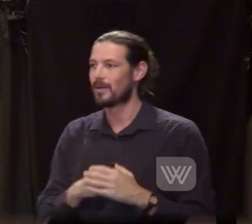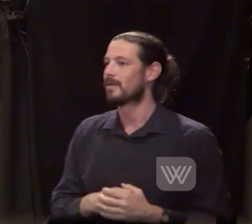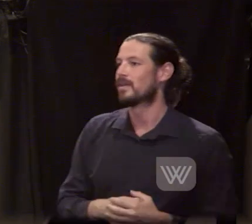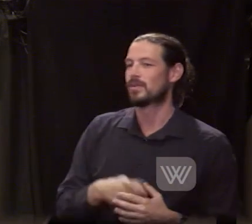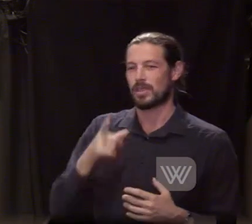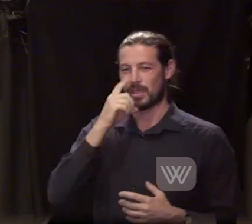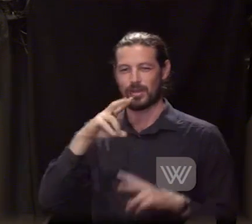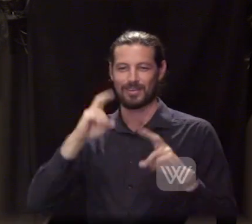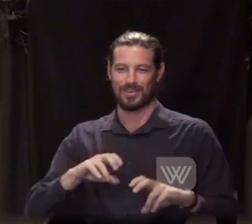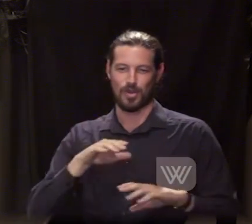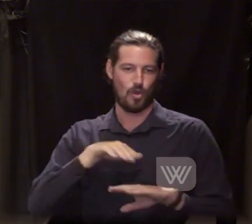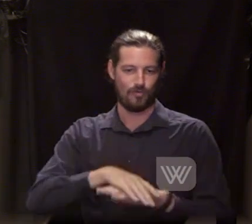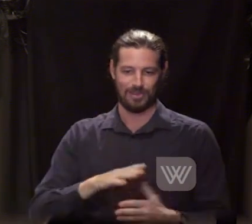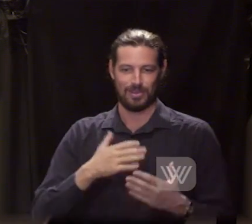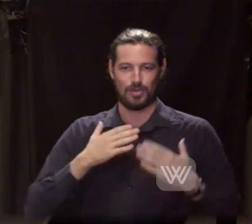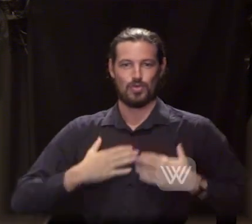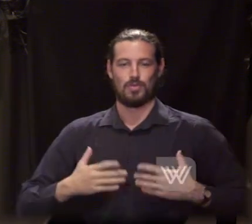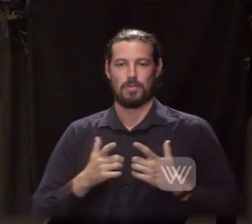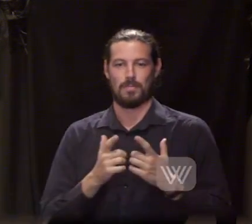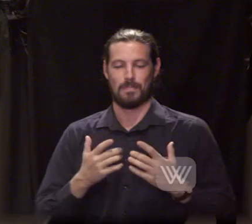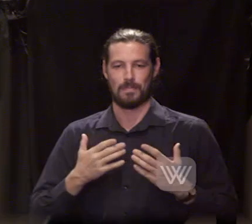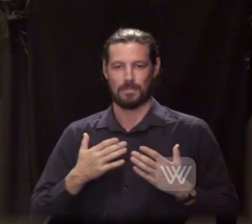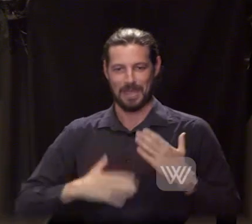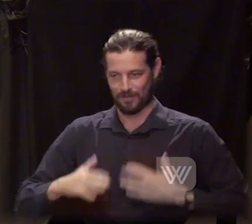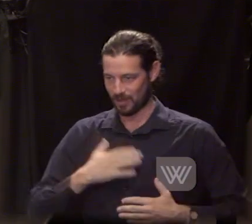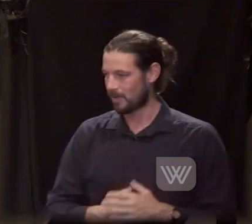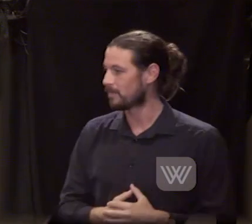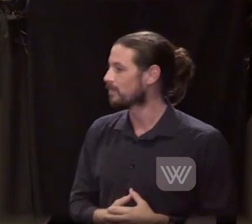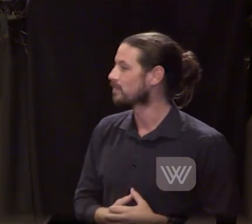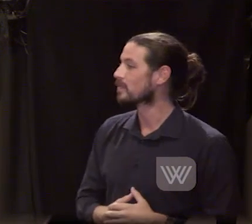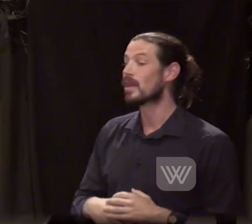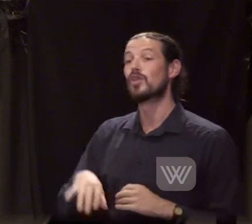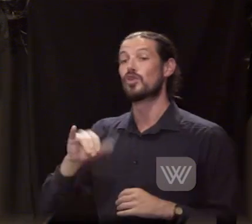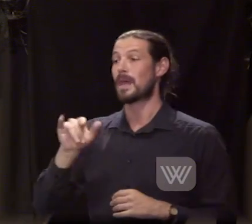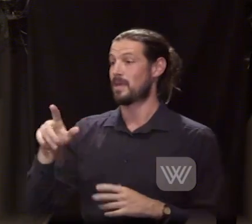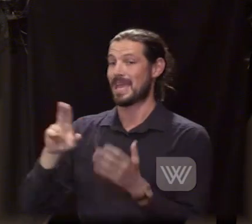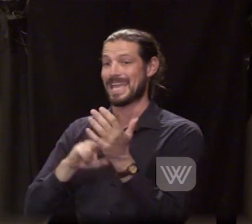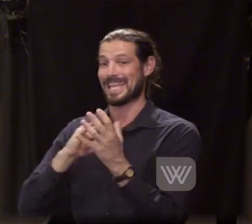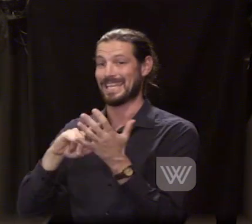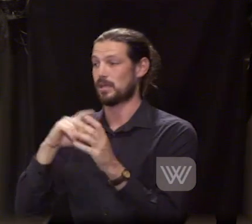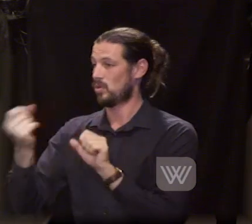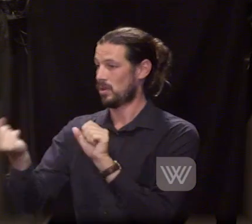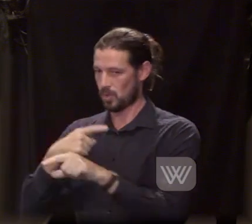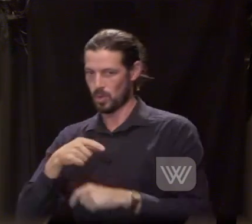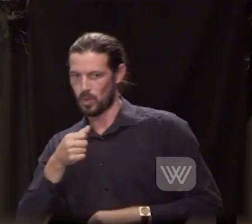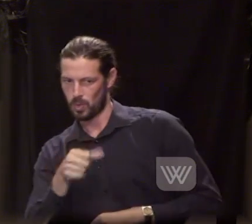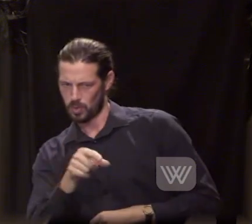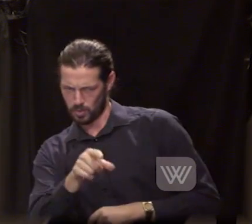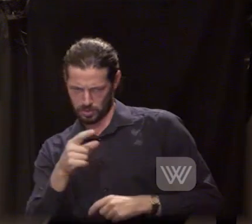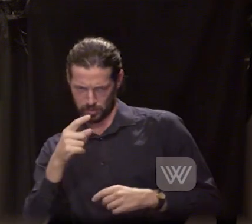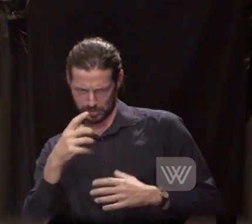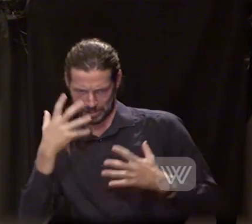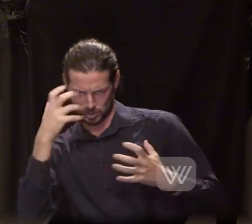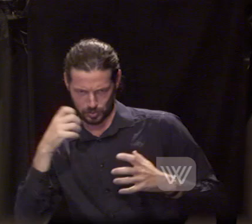after that. We send an email to the crew that says, we want you to consider talking about these things because we think that you might be having a stressful